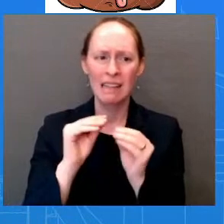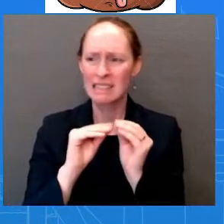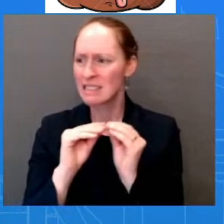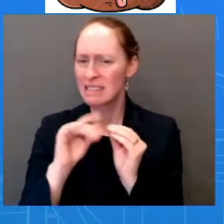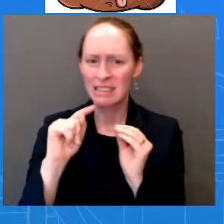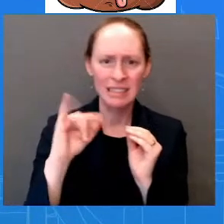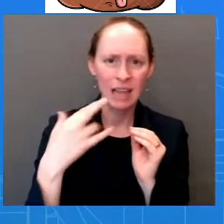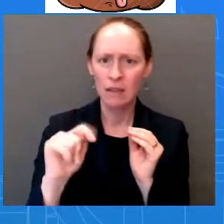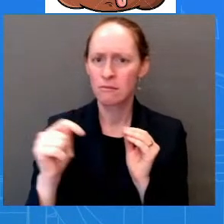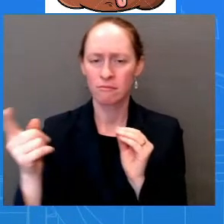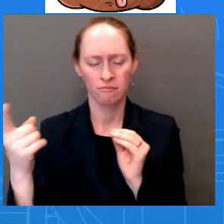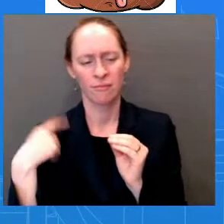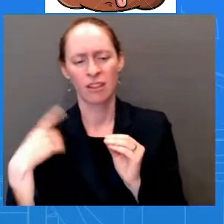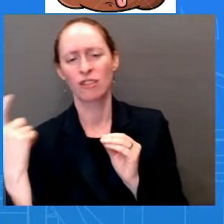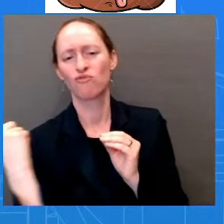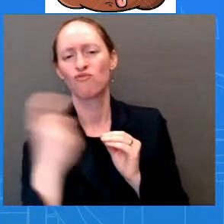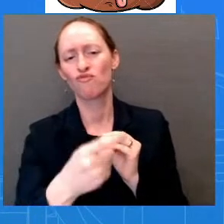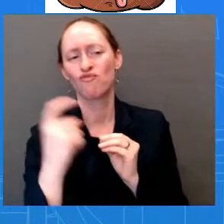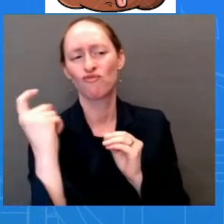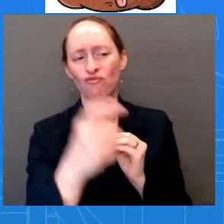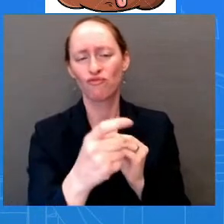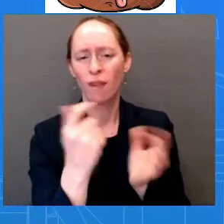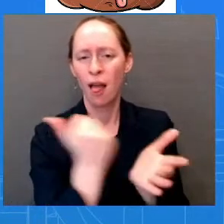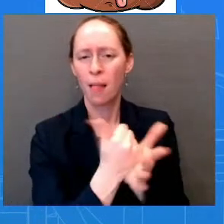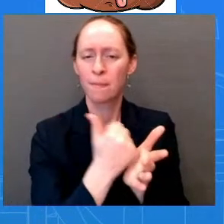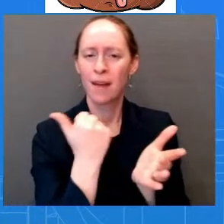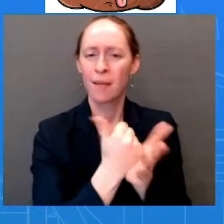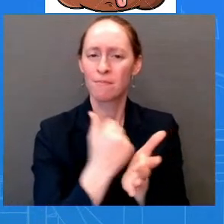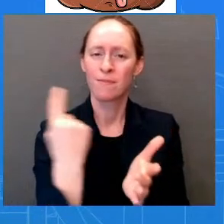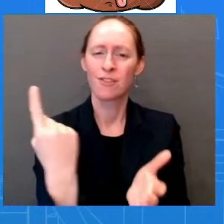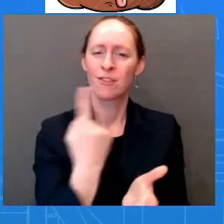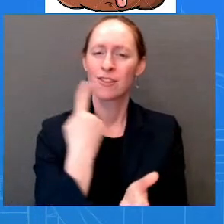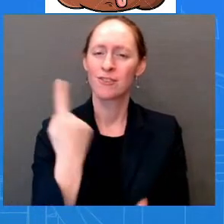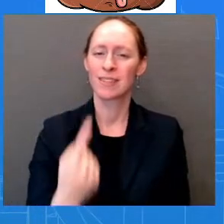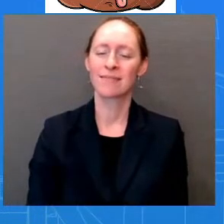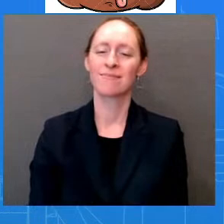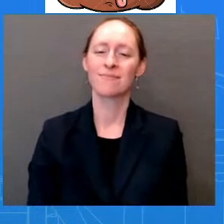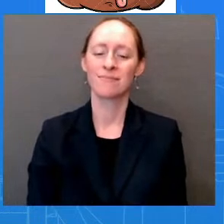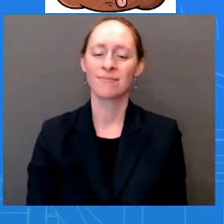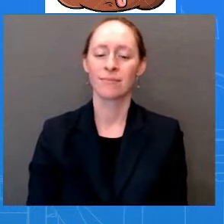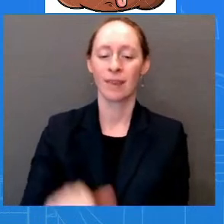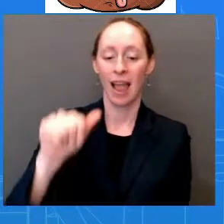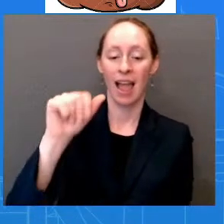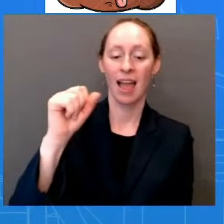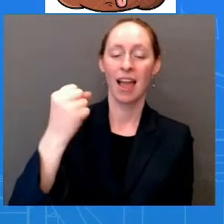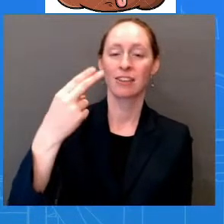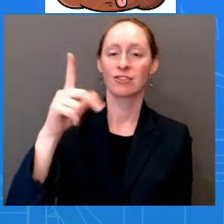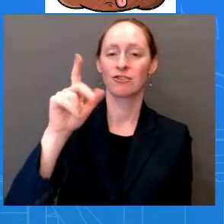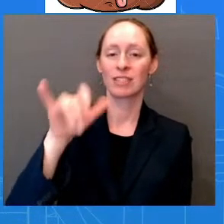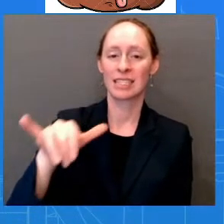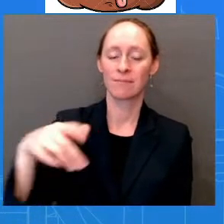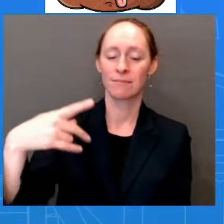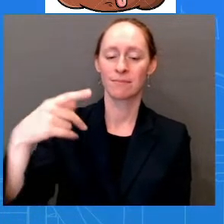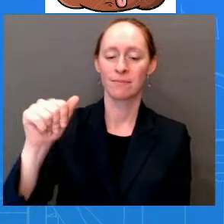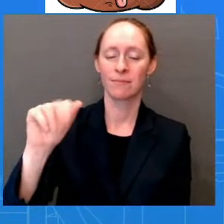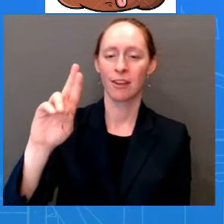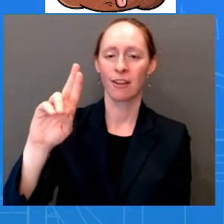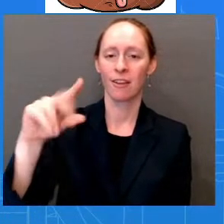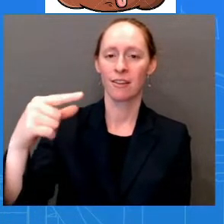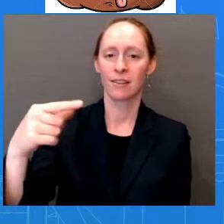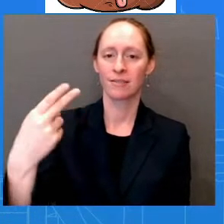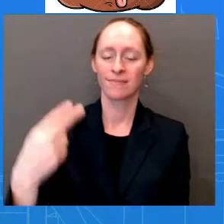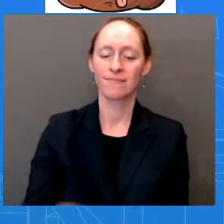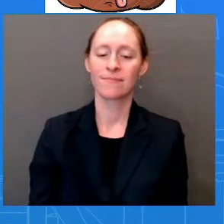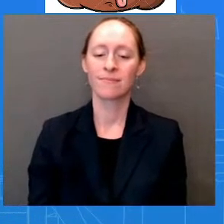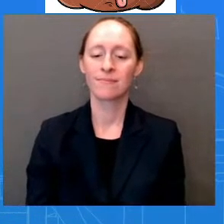sister remembered Ashley as a loving mother and wife who leaves behind an 11-year-old daughter. Ashley's